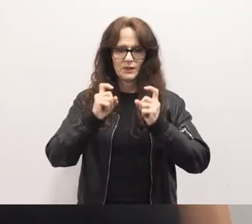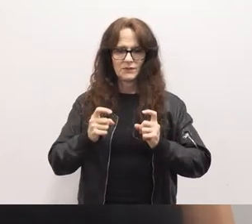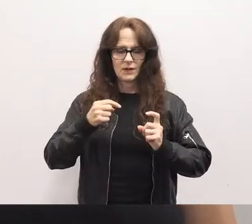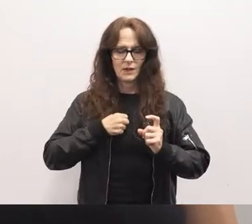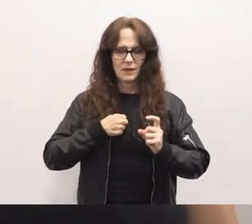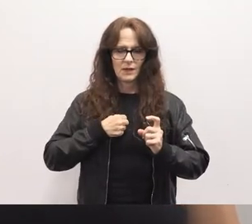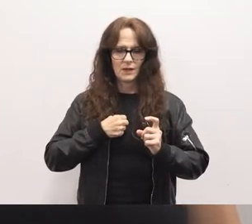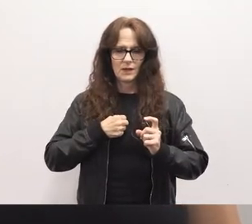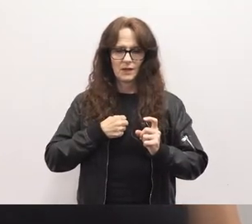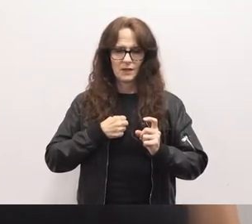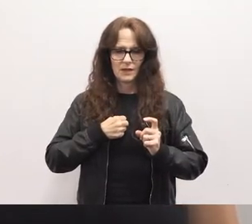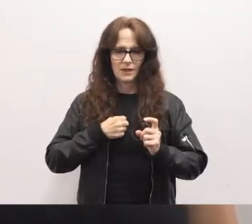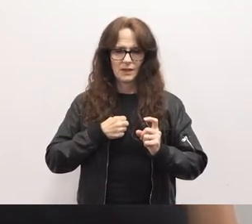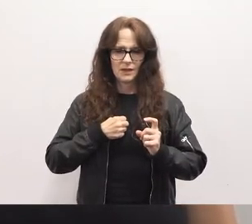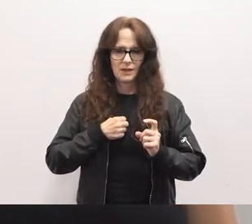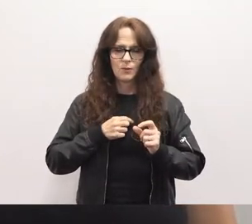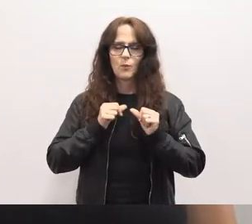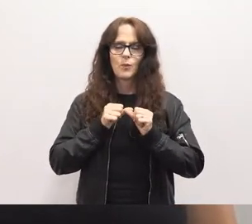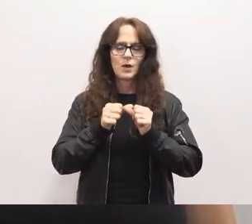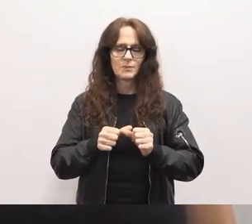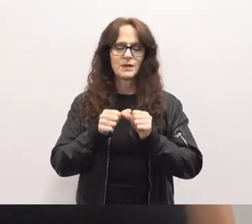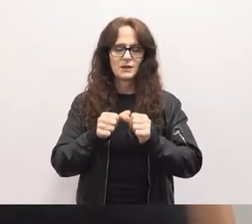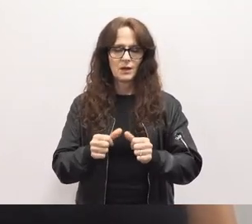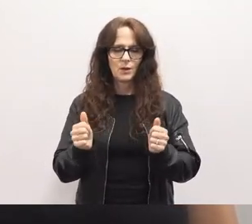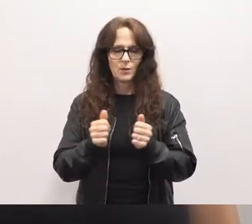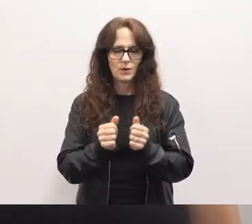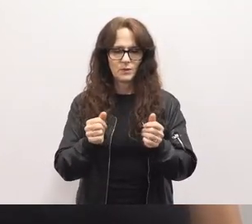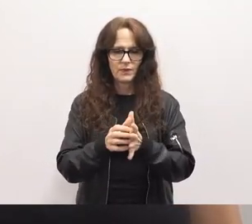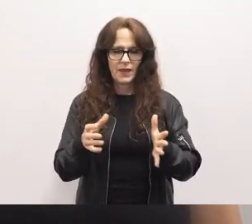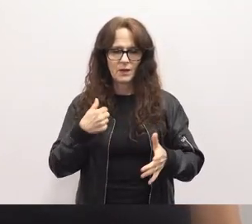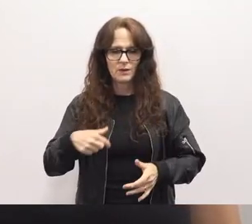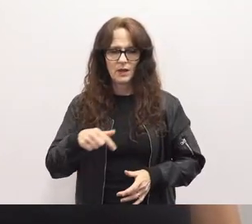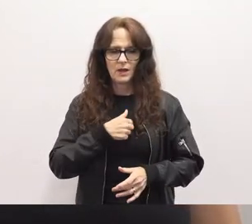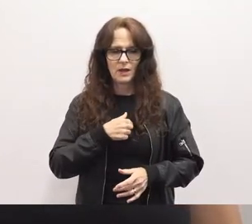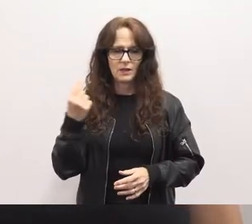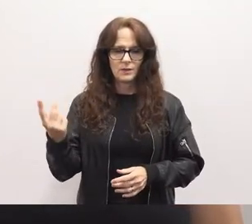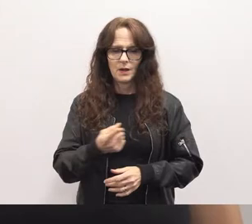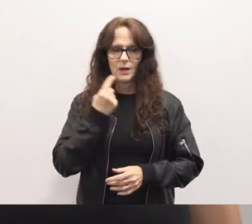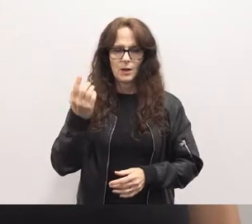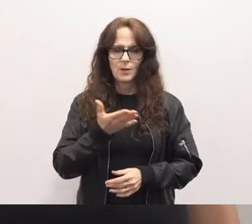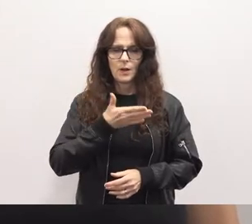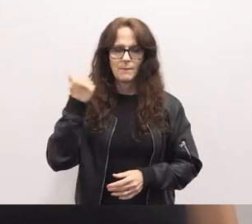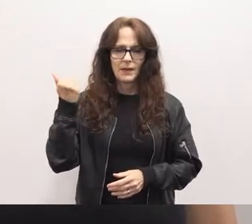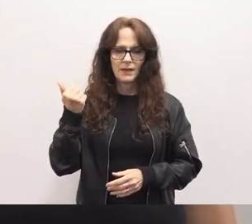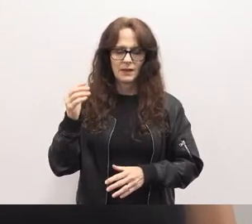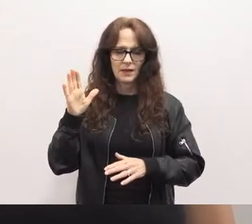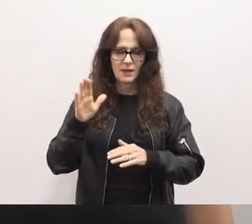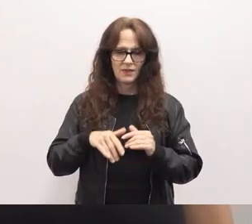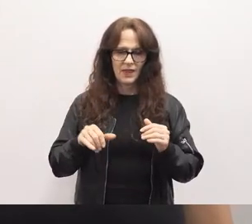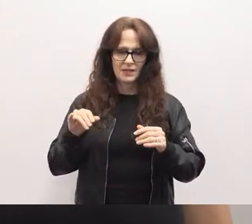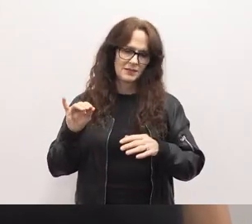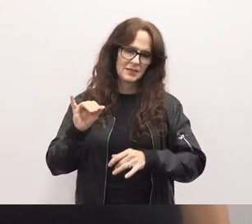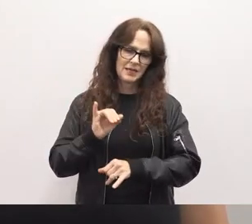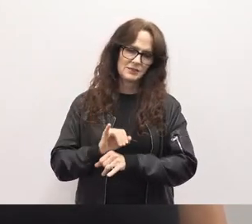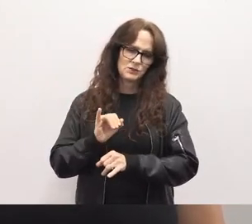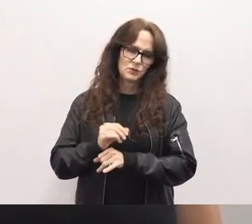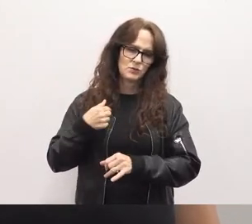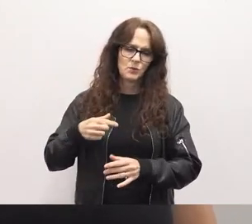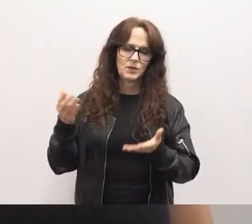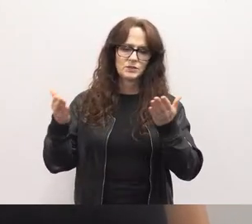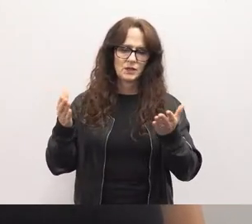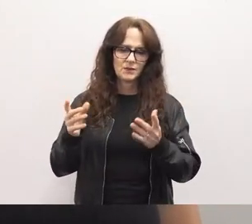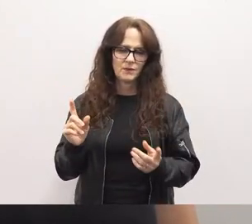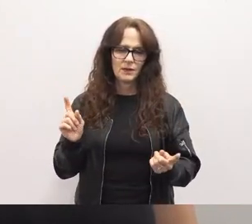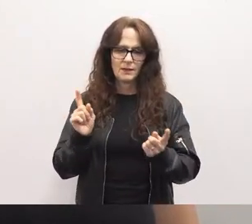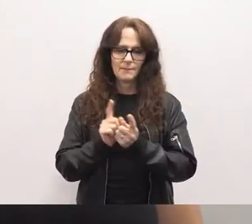be continue on with or without us, but we'll always be better than the institution we serve.